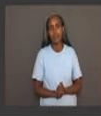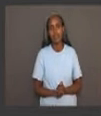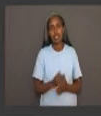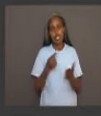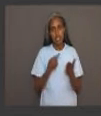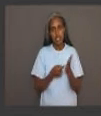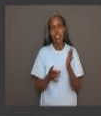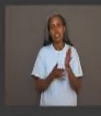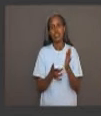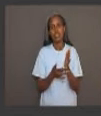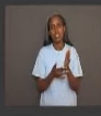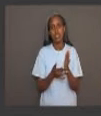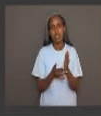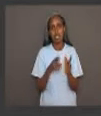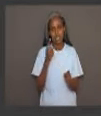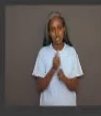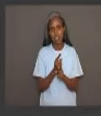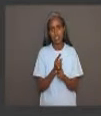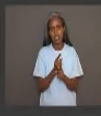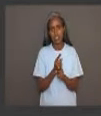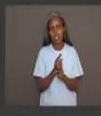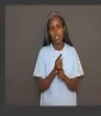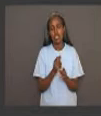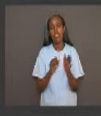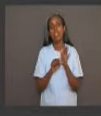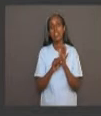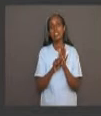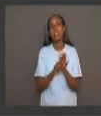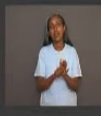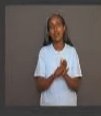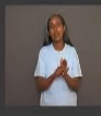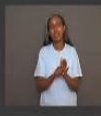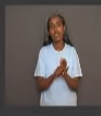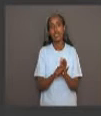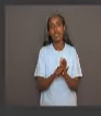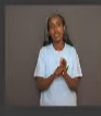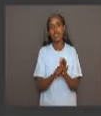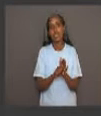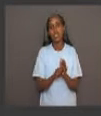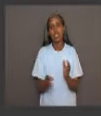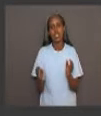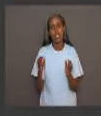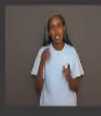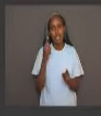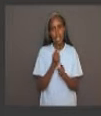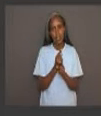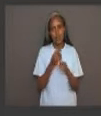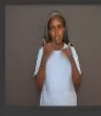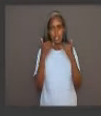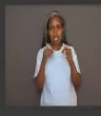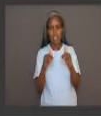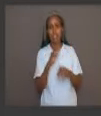Such techniques will ensure that the sample is of an adequate